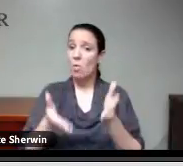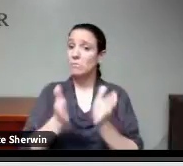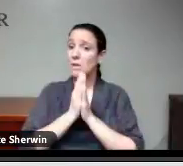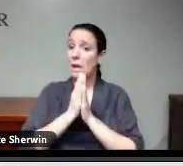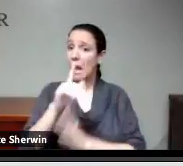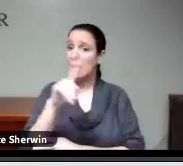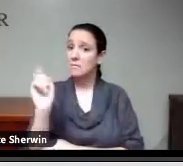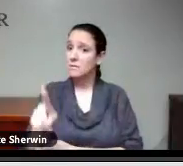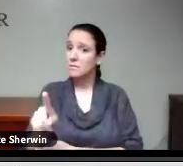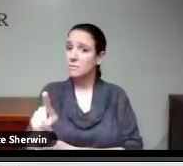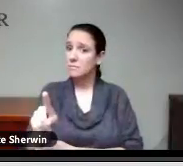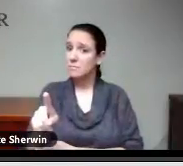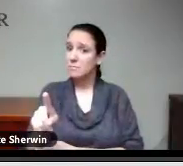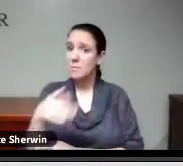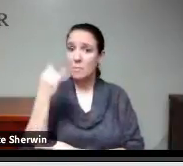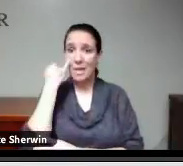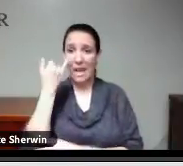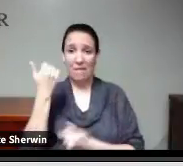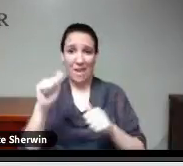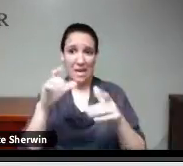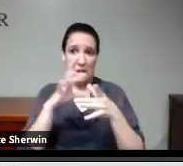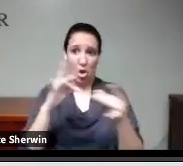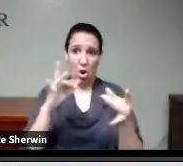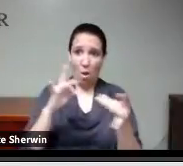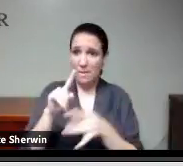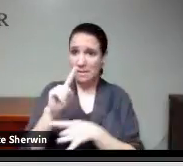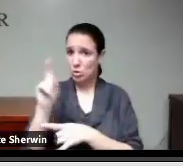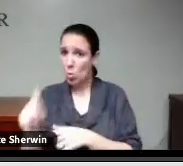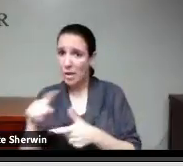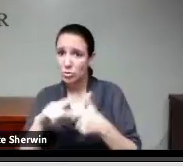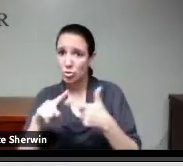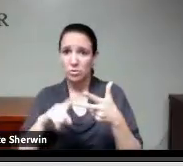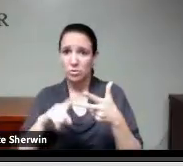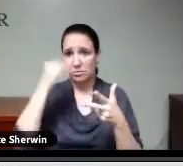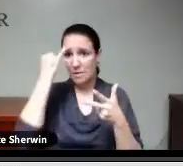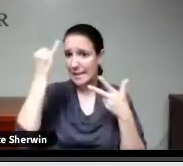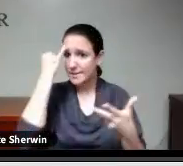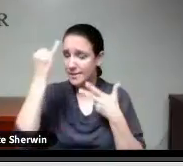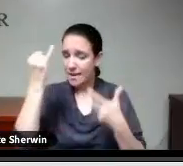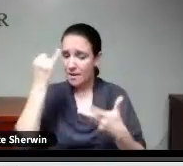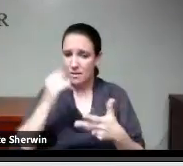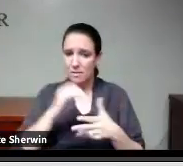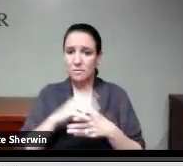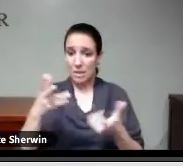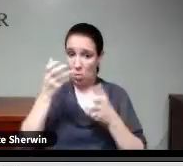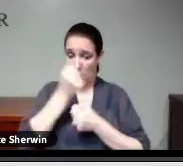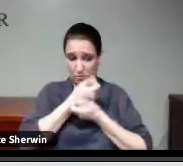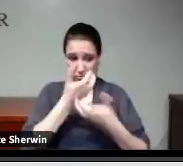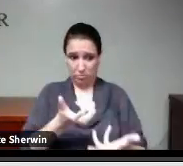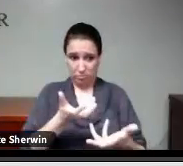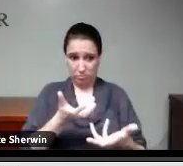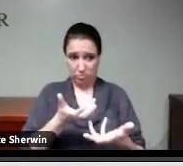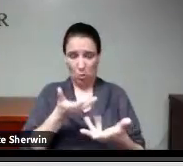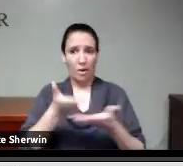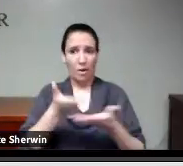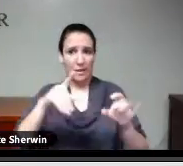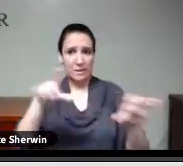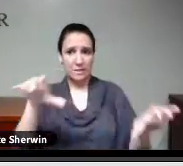outset is that if you have comments, questions, or ideas to share, things that you've been doing at your own